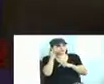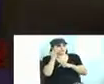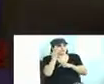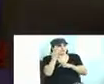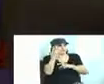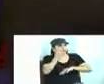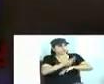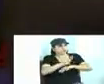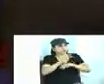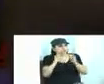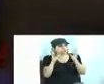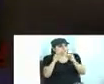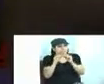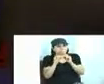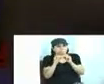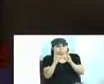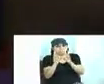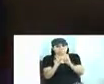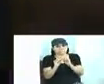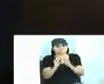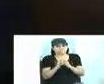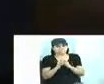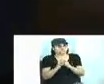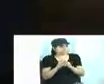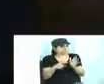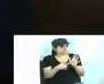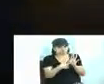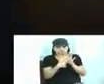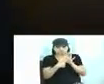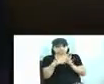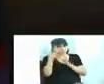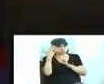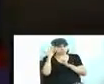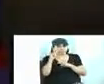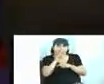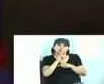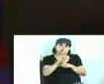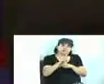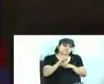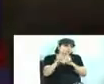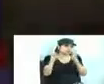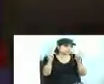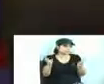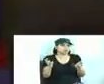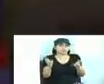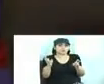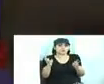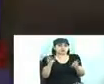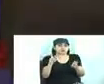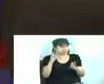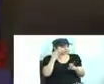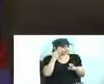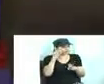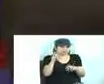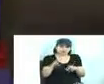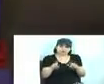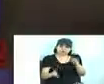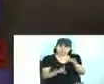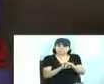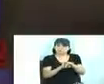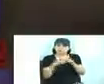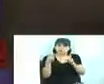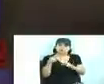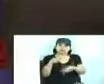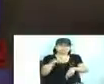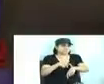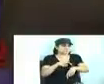3-day conference meeting. And it was obligatory. We didn't know what the actual subject was going to be. We just knew that we had to show up at a certain time in a certain place, and we